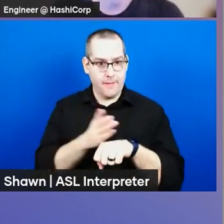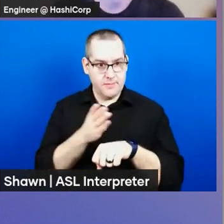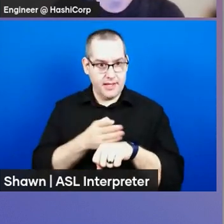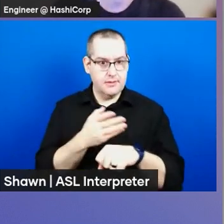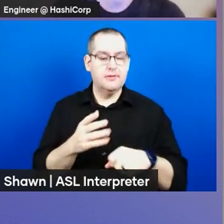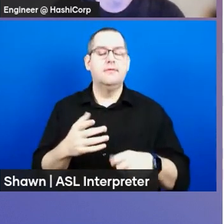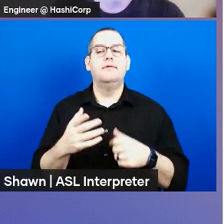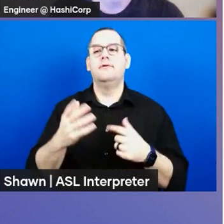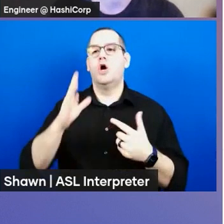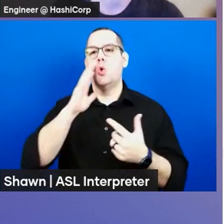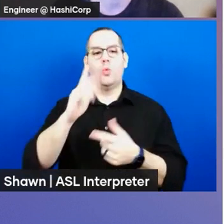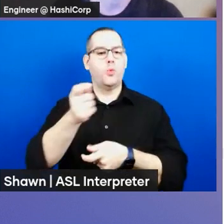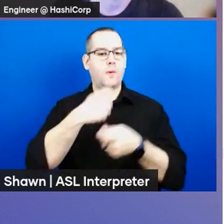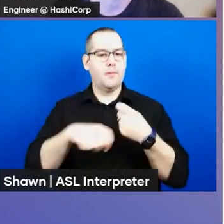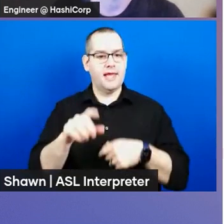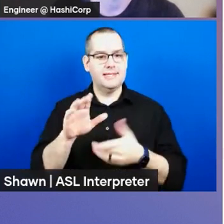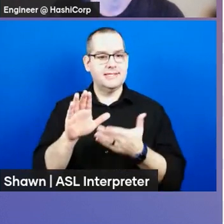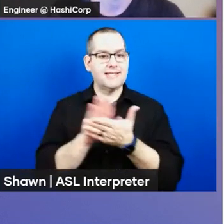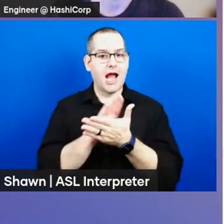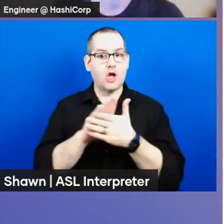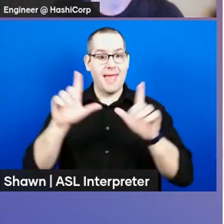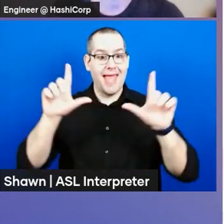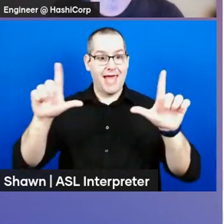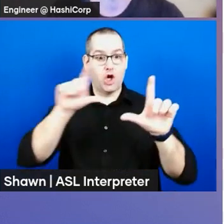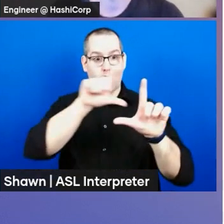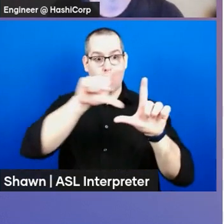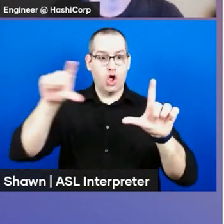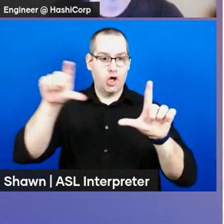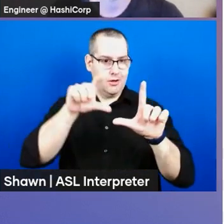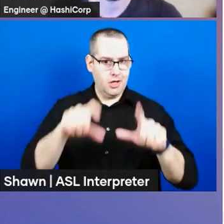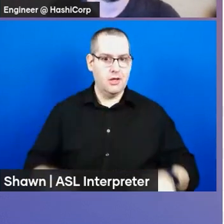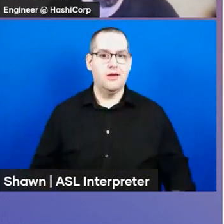It'll replace the document header.